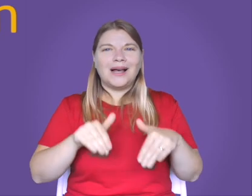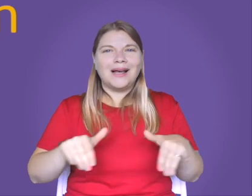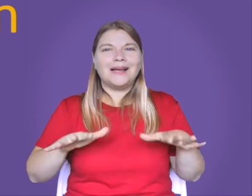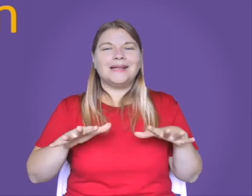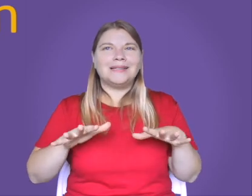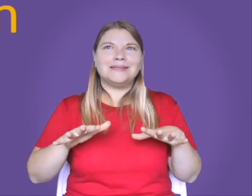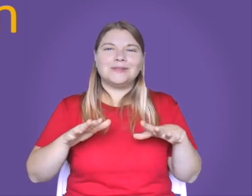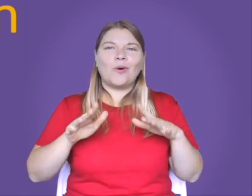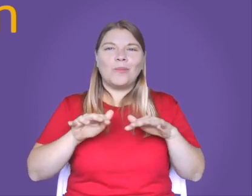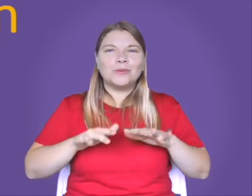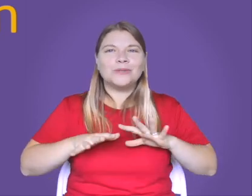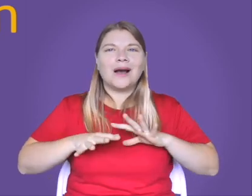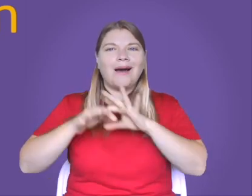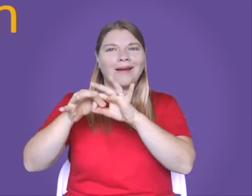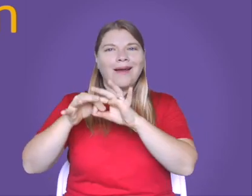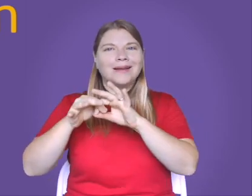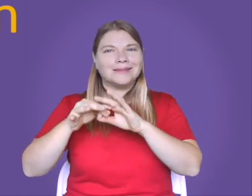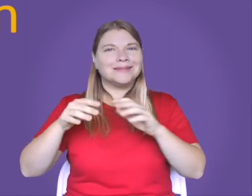spectrogram.